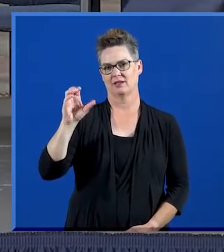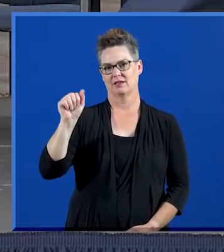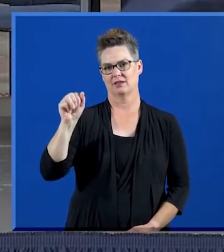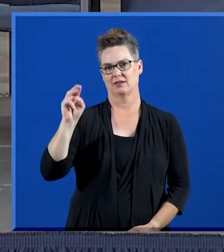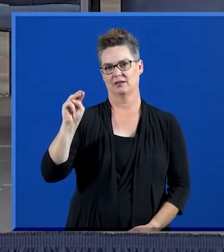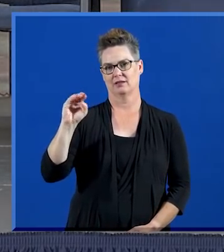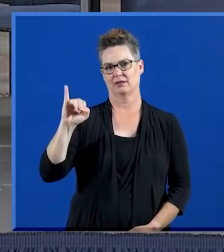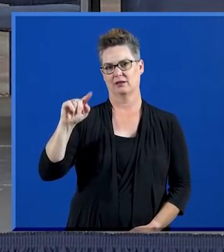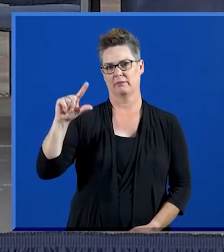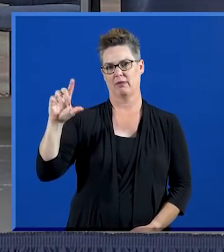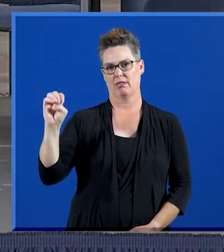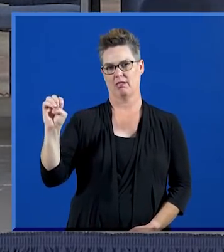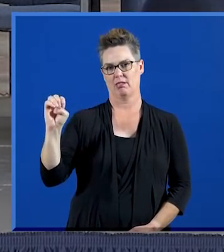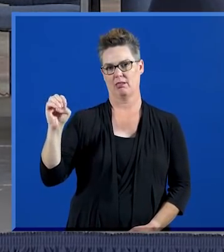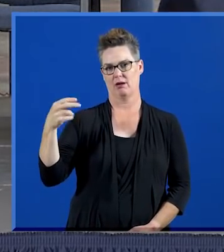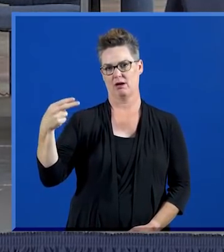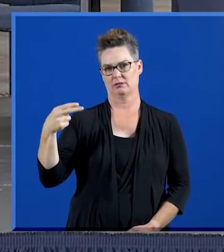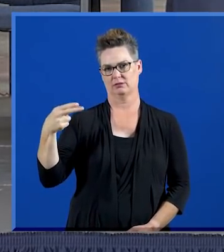Camille Hoskins.